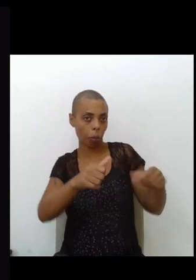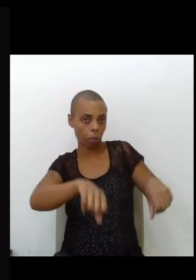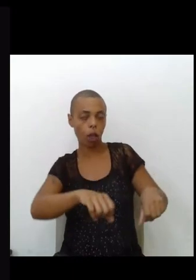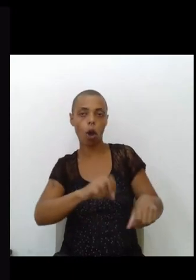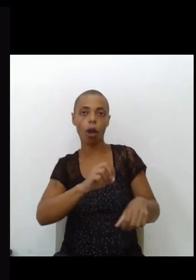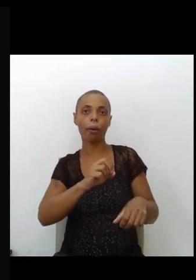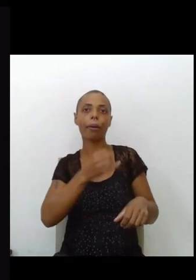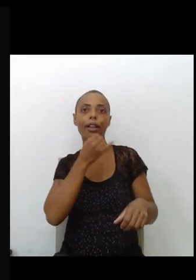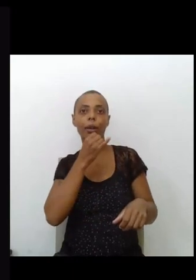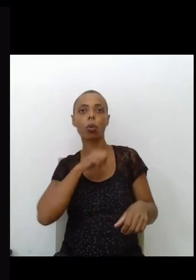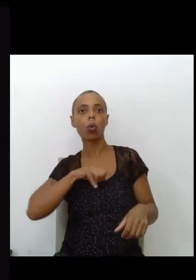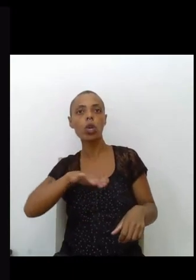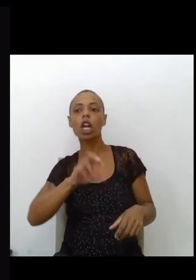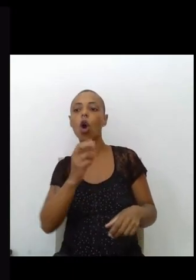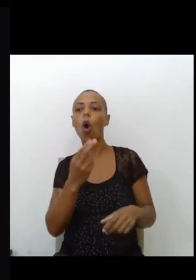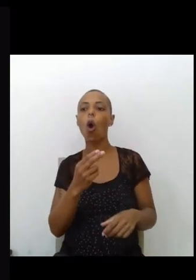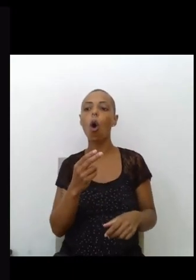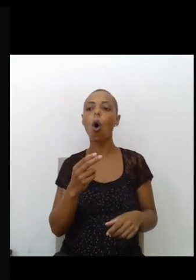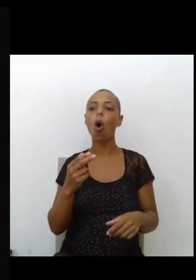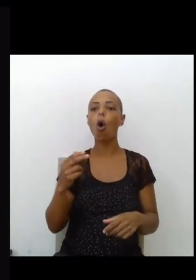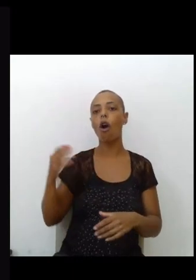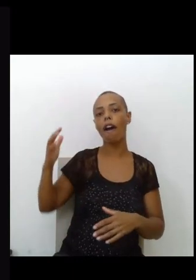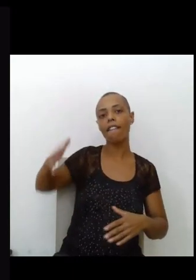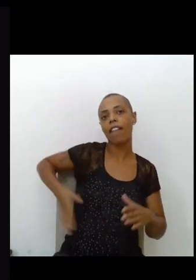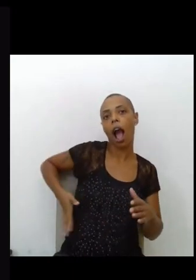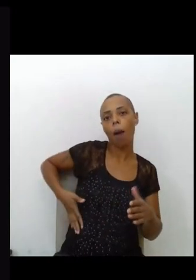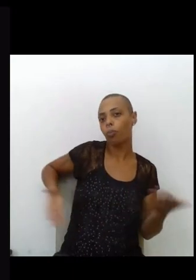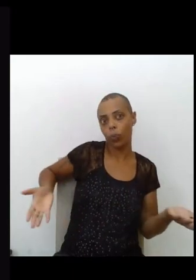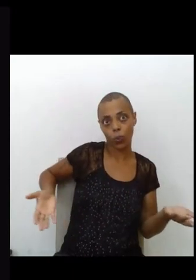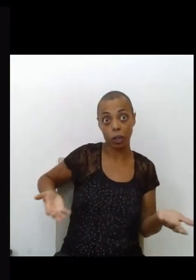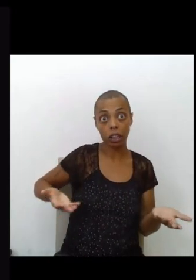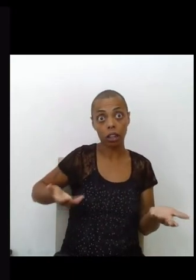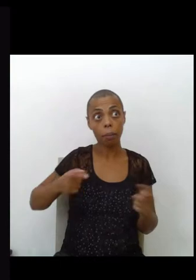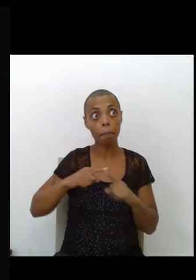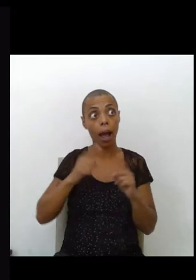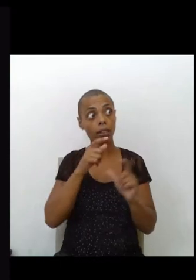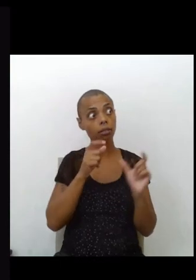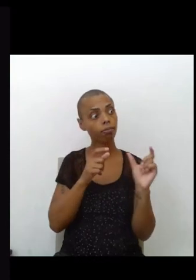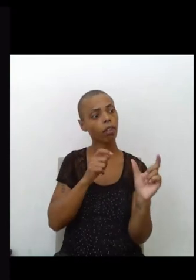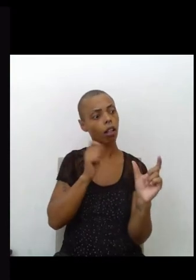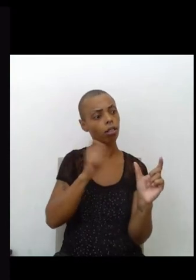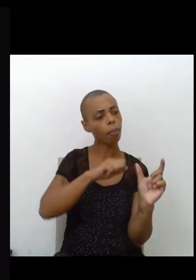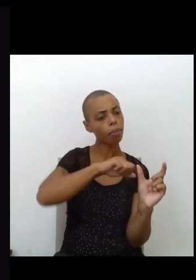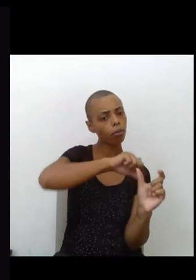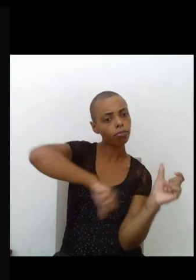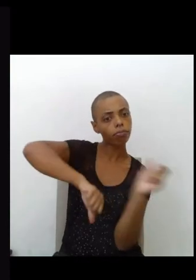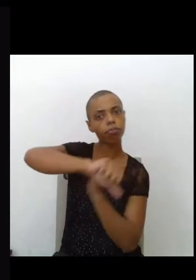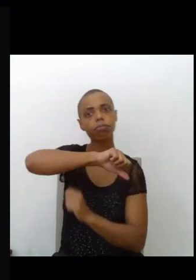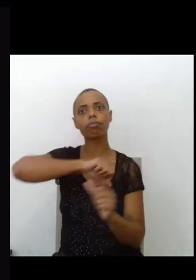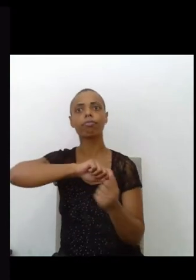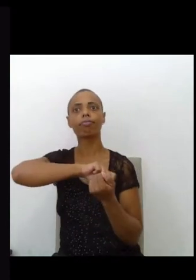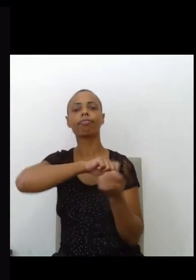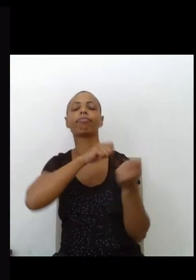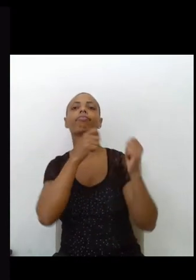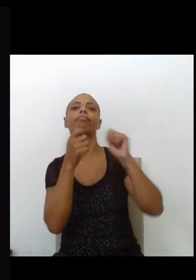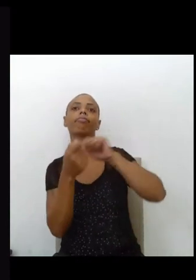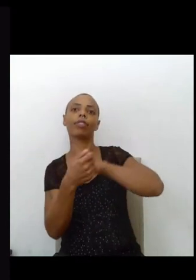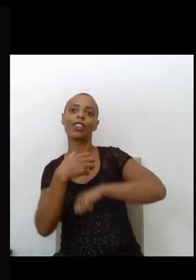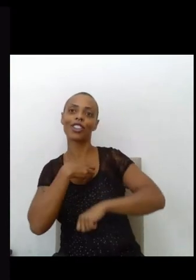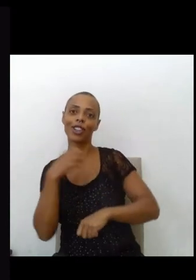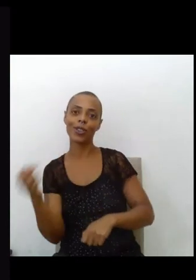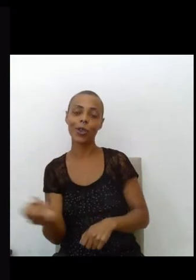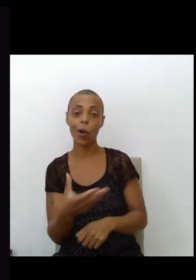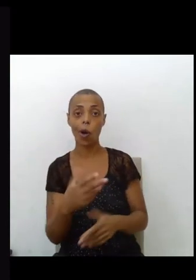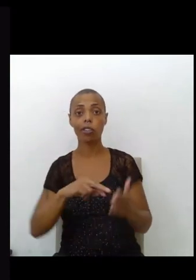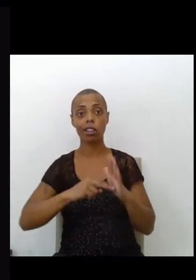reclaimed its usefulness to those who reappropriated can give